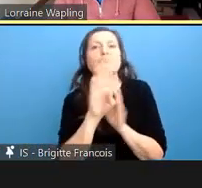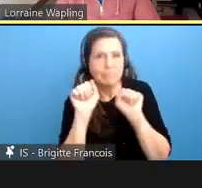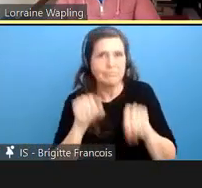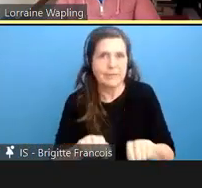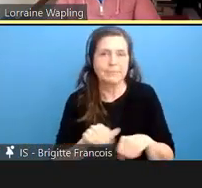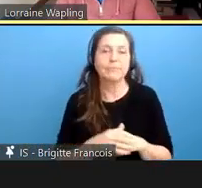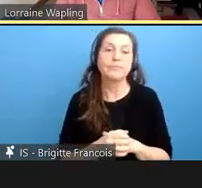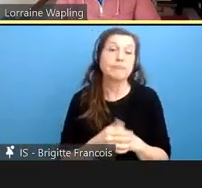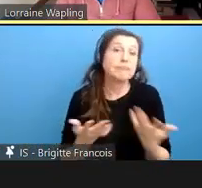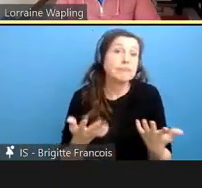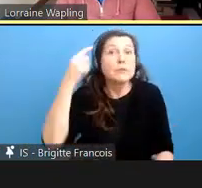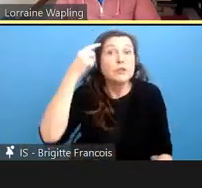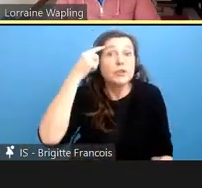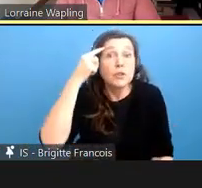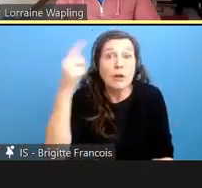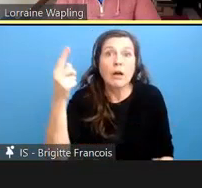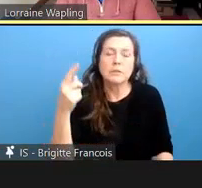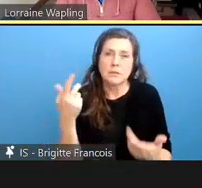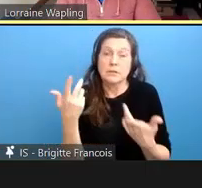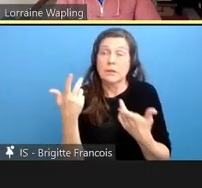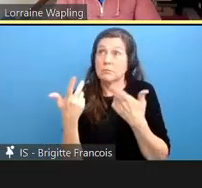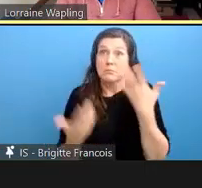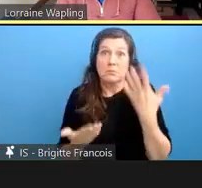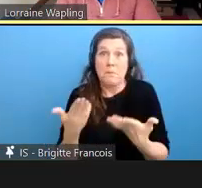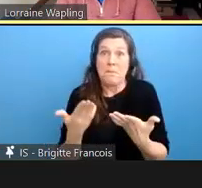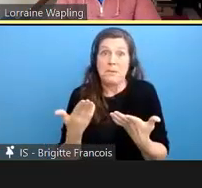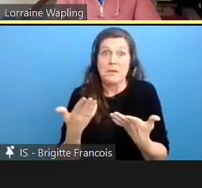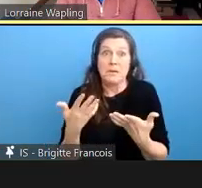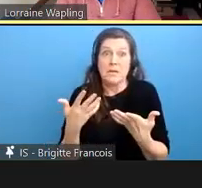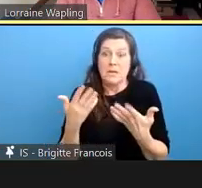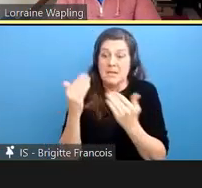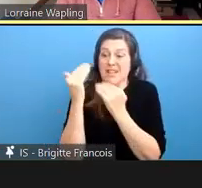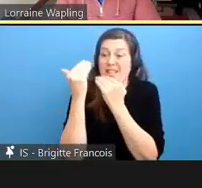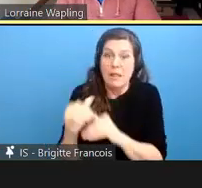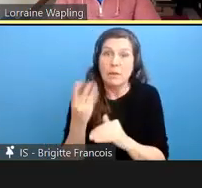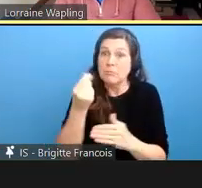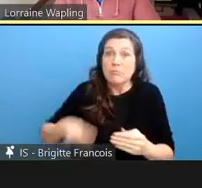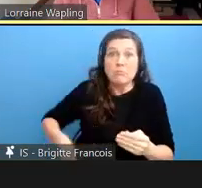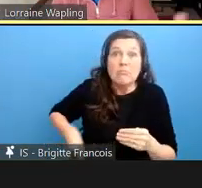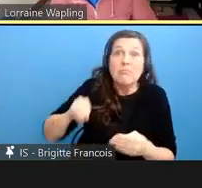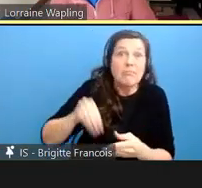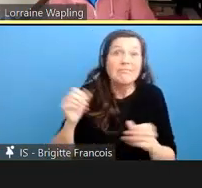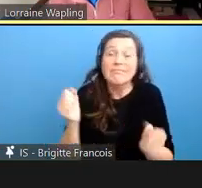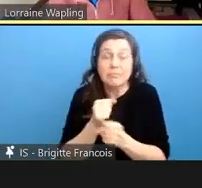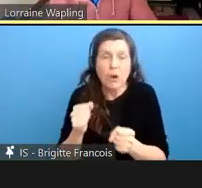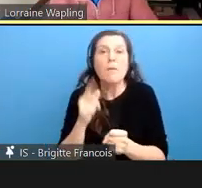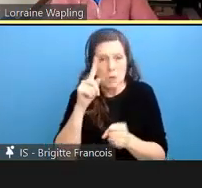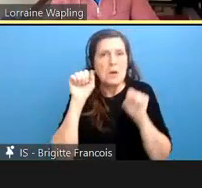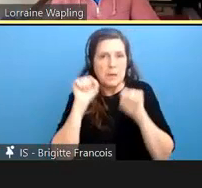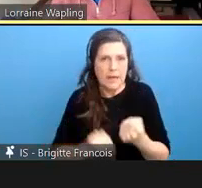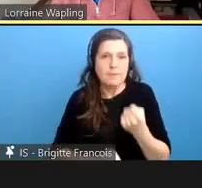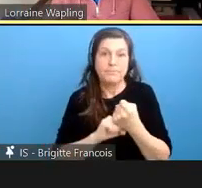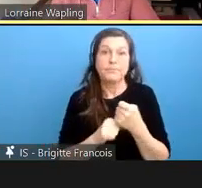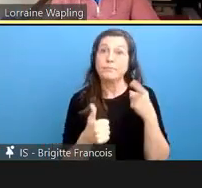where contexts are very resource limited, small things can make a difference. So for example, obviously investing in